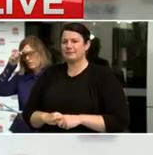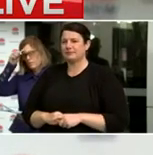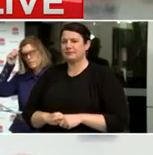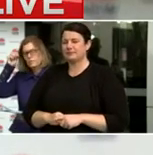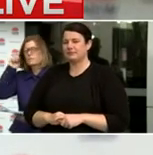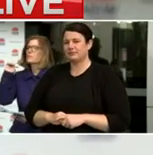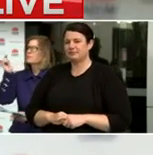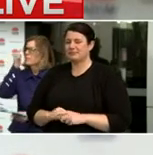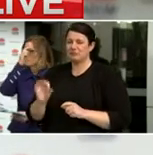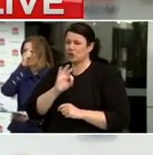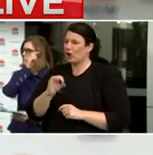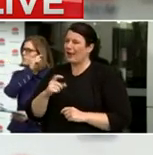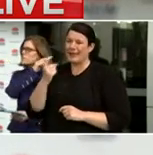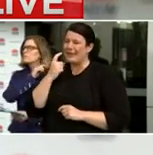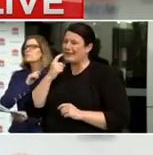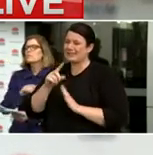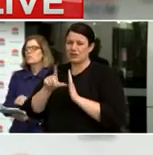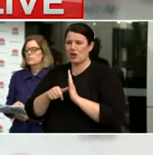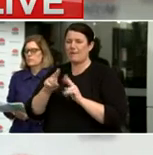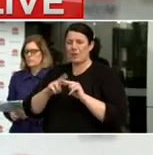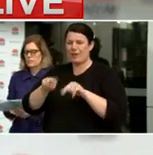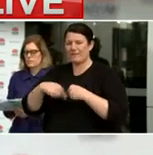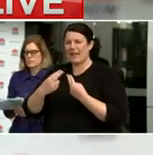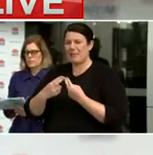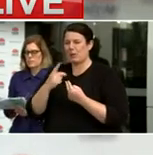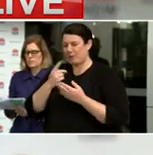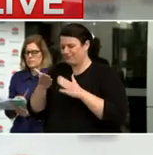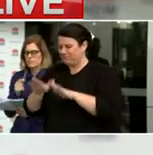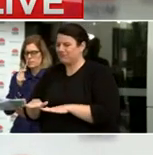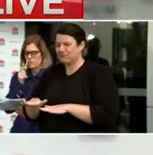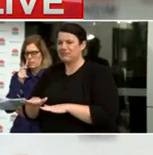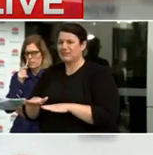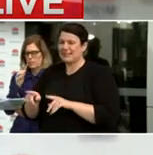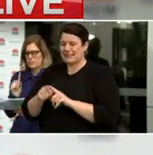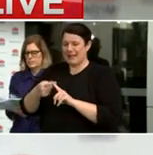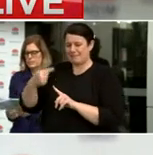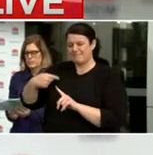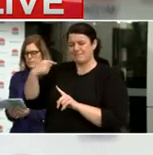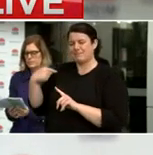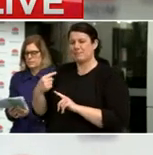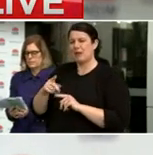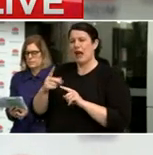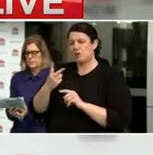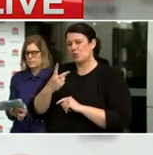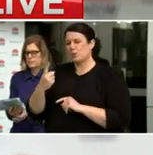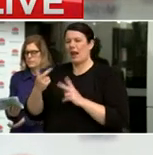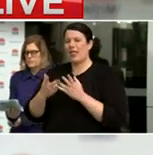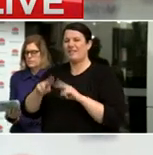It won't be an easy time for the family of that 69-year-old, as it hasn't been with the previous 21 people.